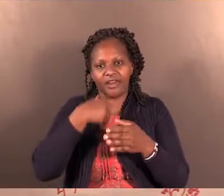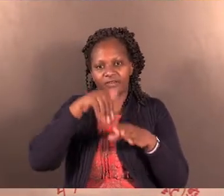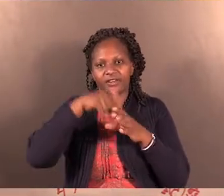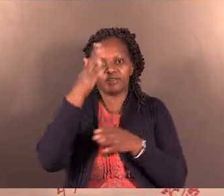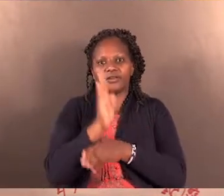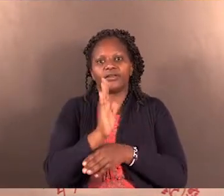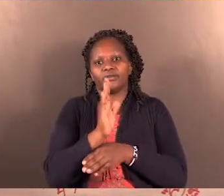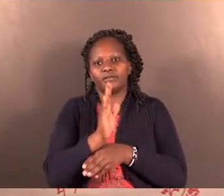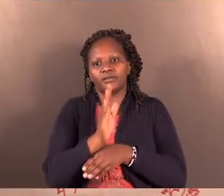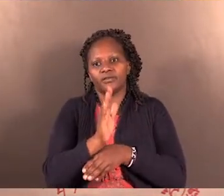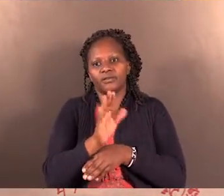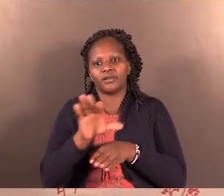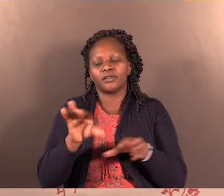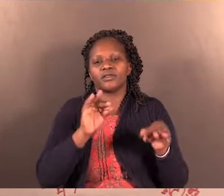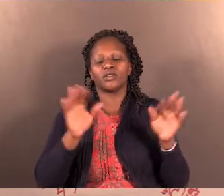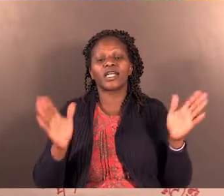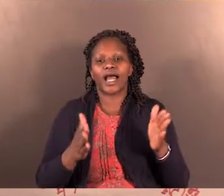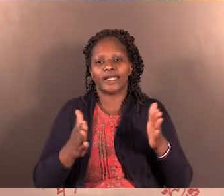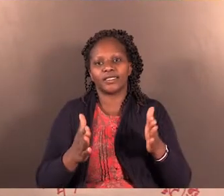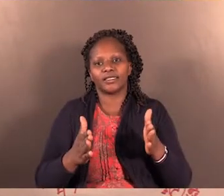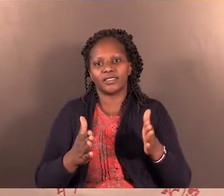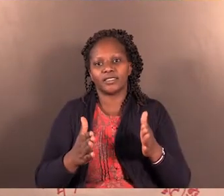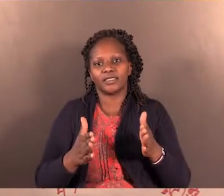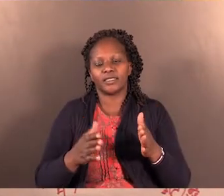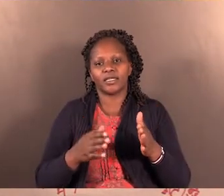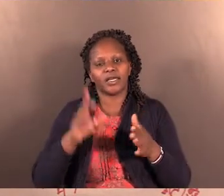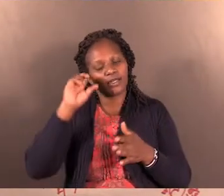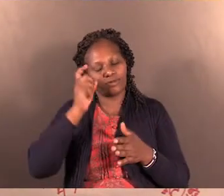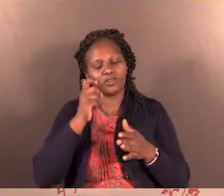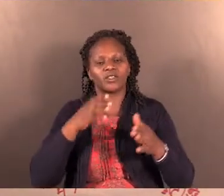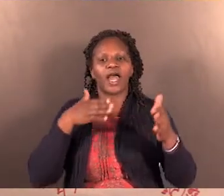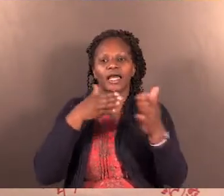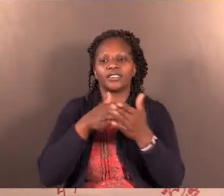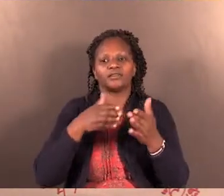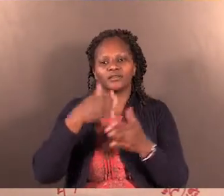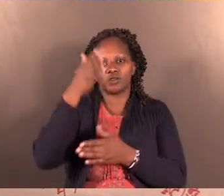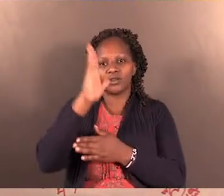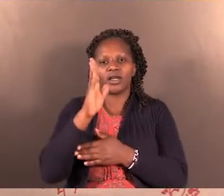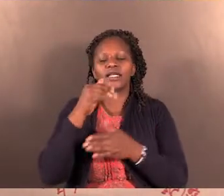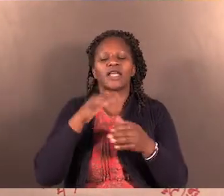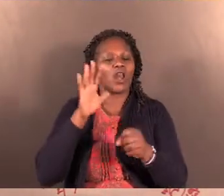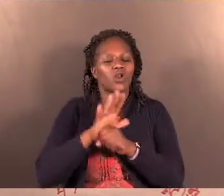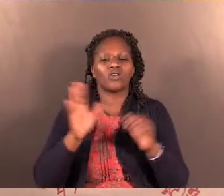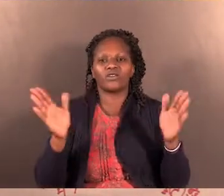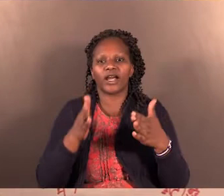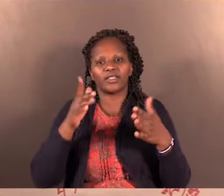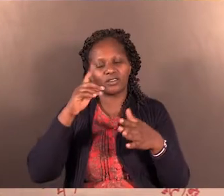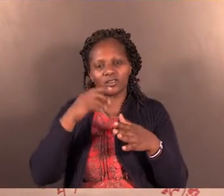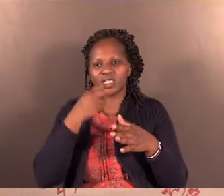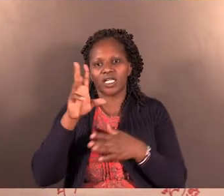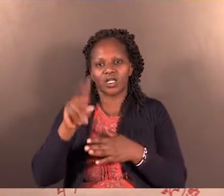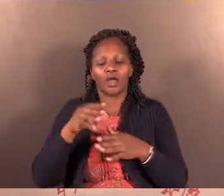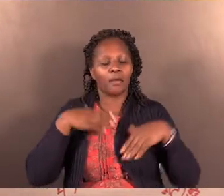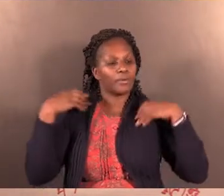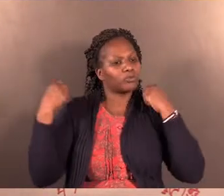in God. So they chose courage and refuse to sin against God. It takes a lot of courage to say no to